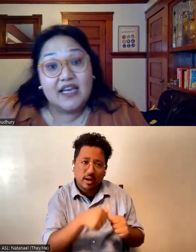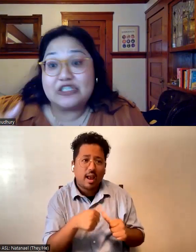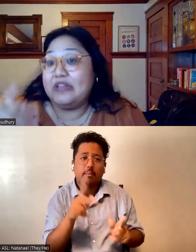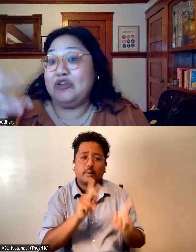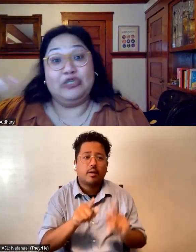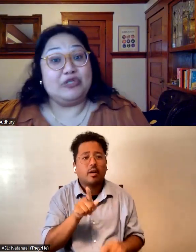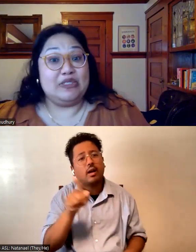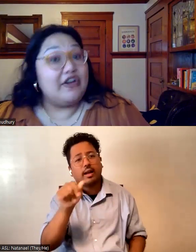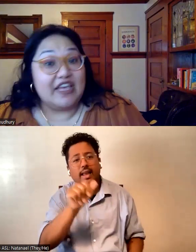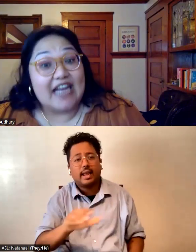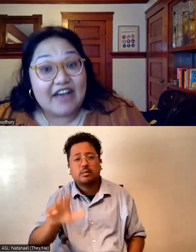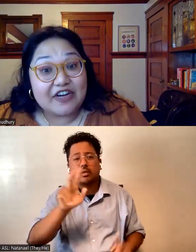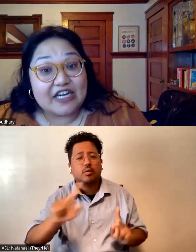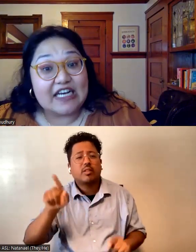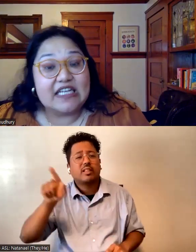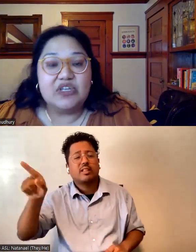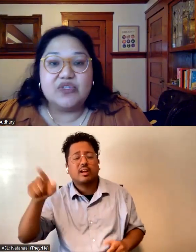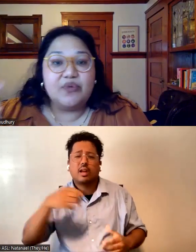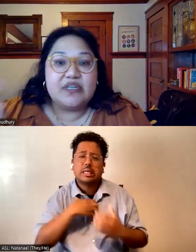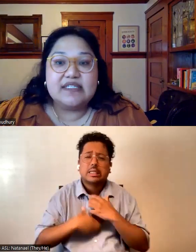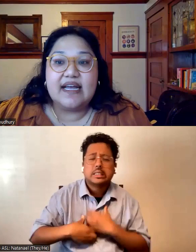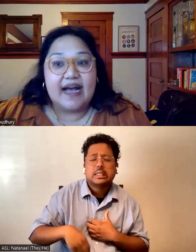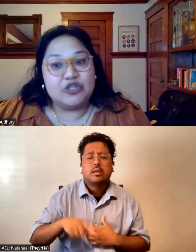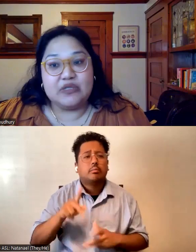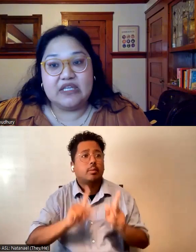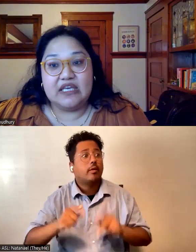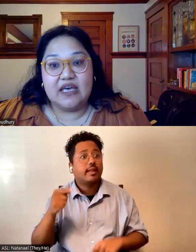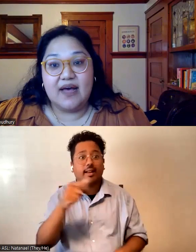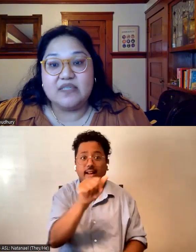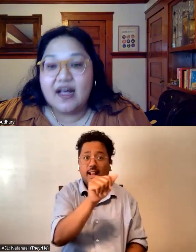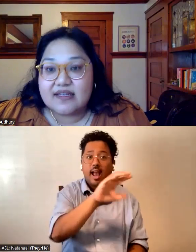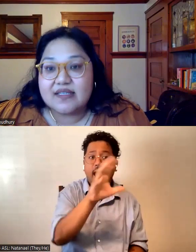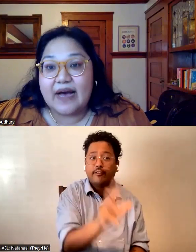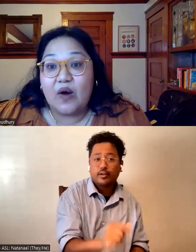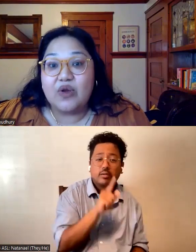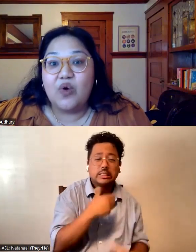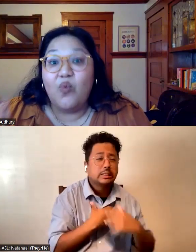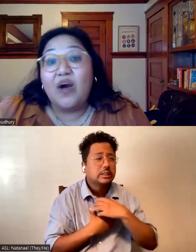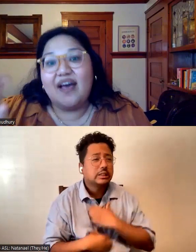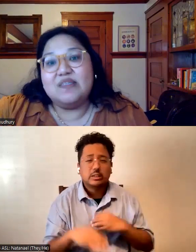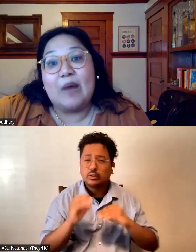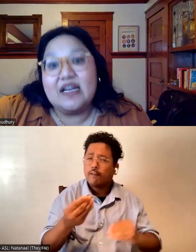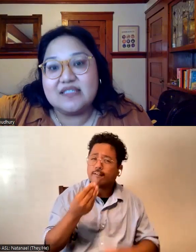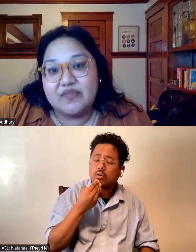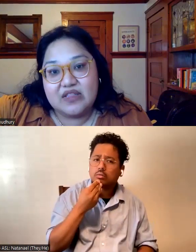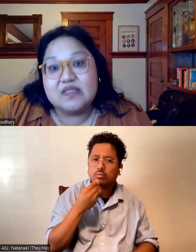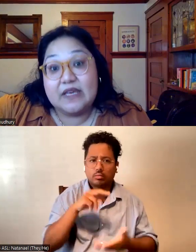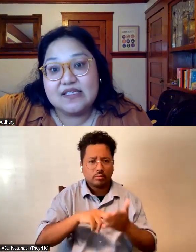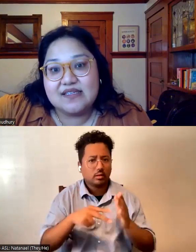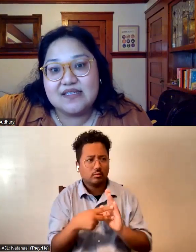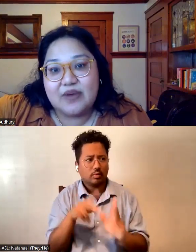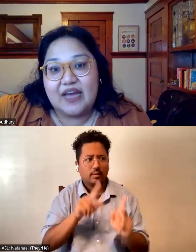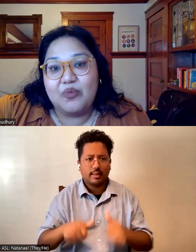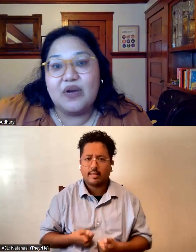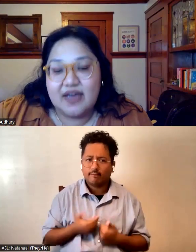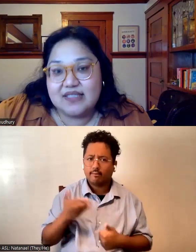in Asia, there are children starving in Africa. So what does that actually tell us about what kinds of bodies live in these